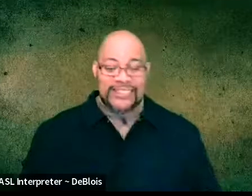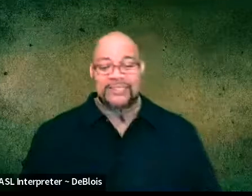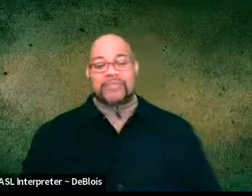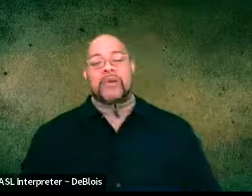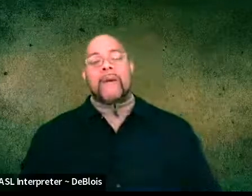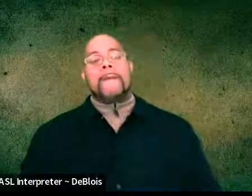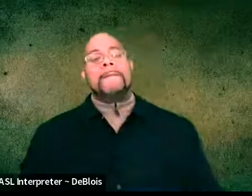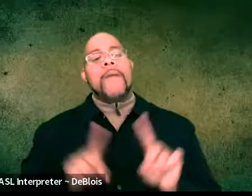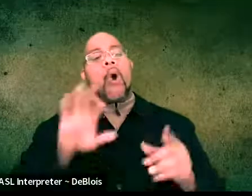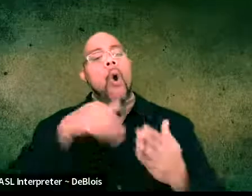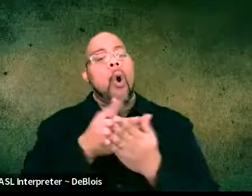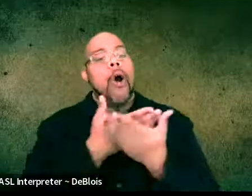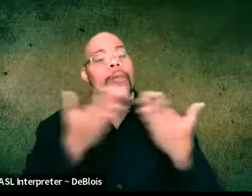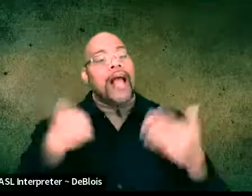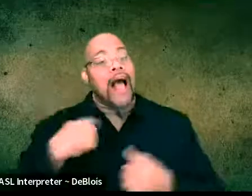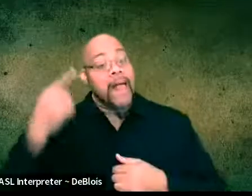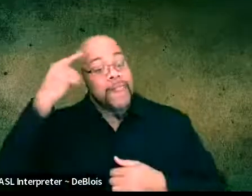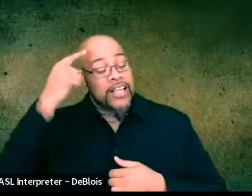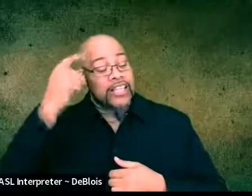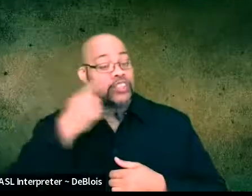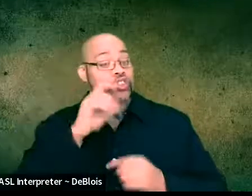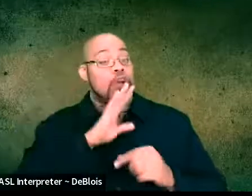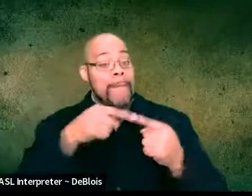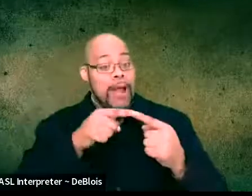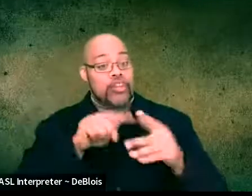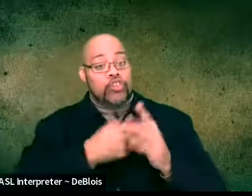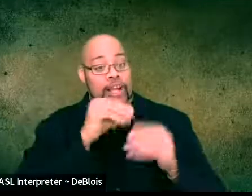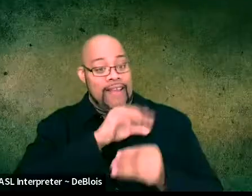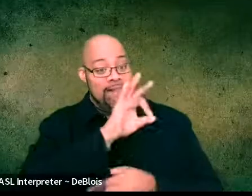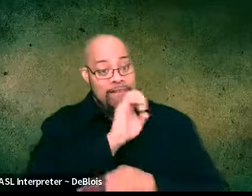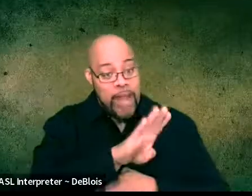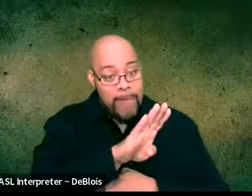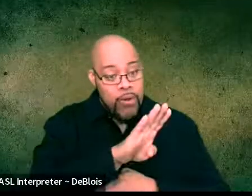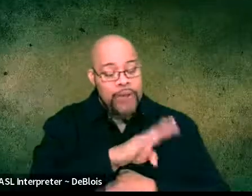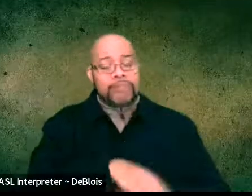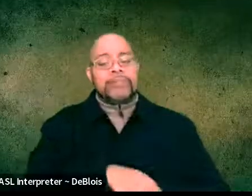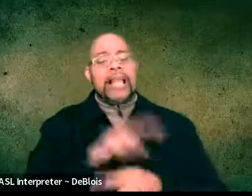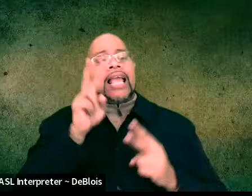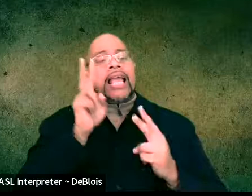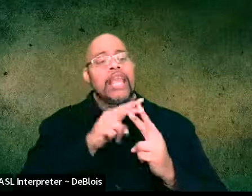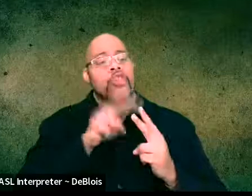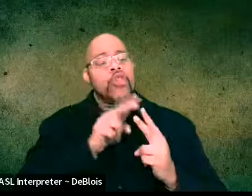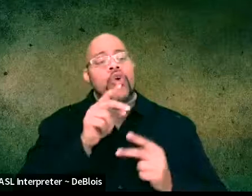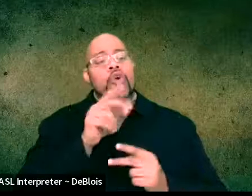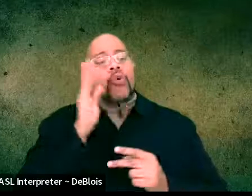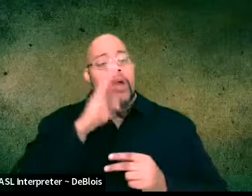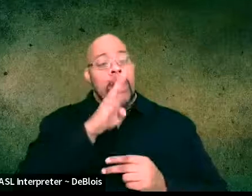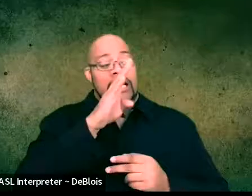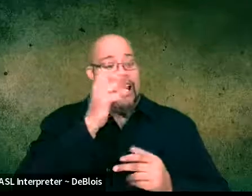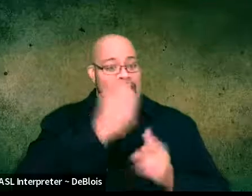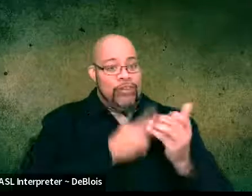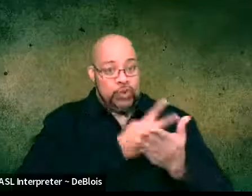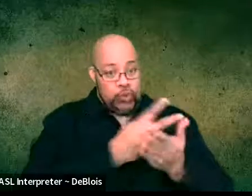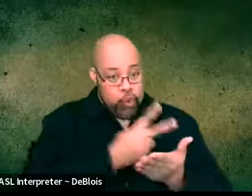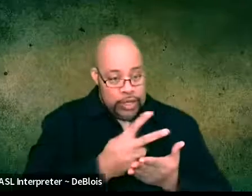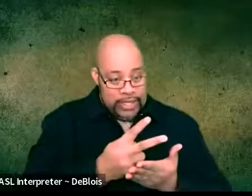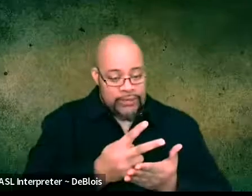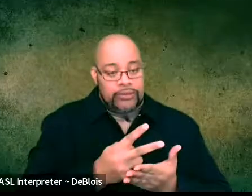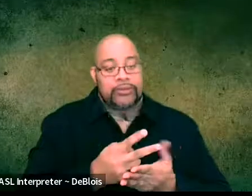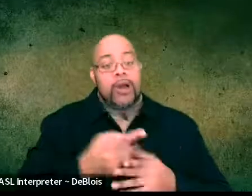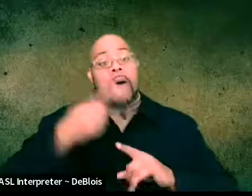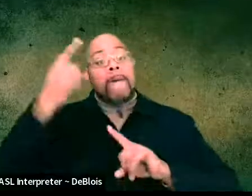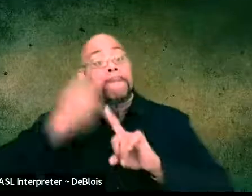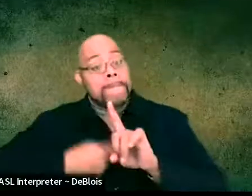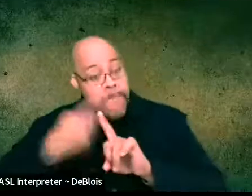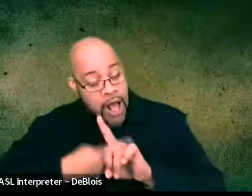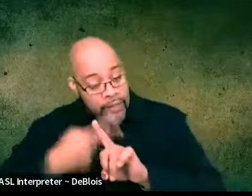But so all these things I think we were just talking about, they're starting in February. They'll either be bi-weekly like Bims Bites, monthly